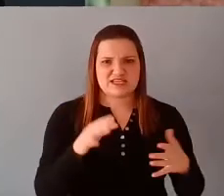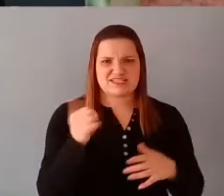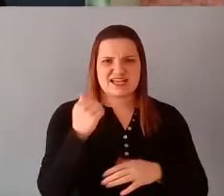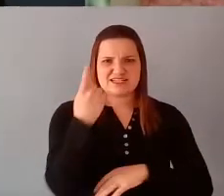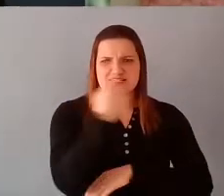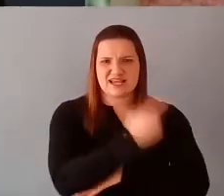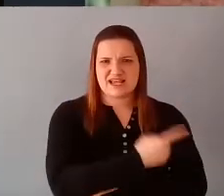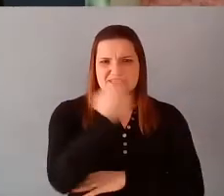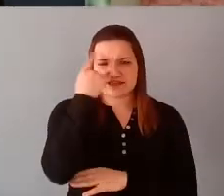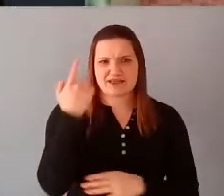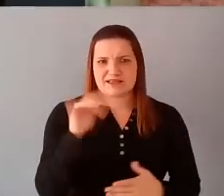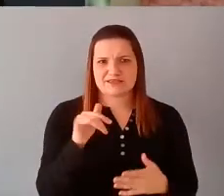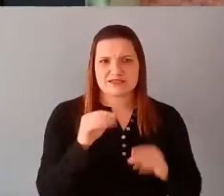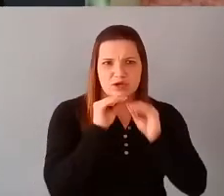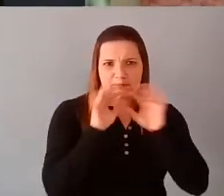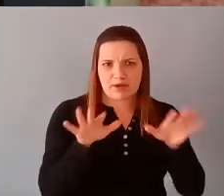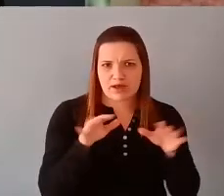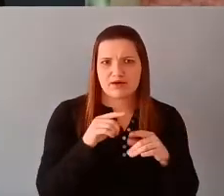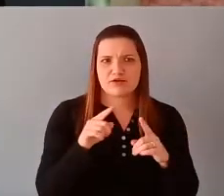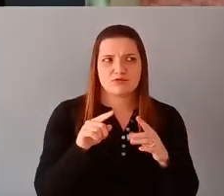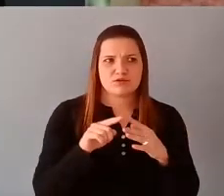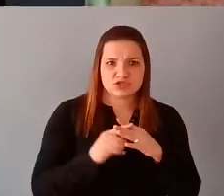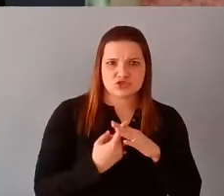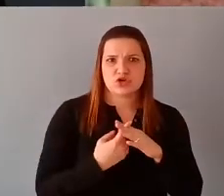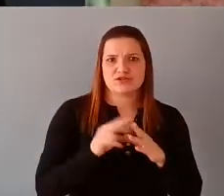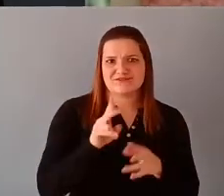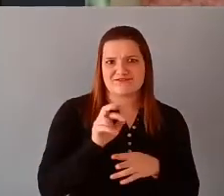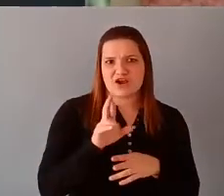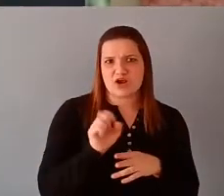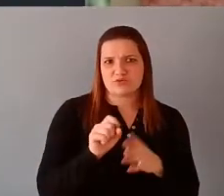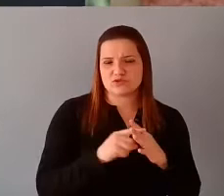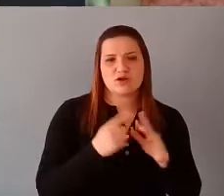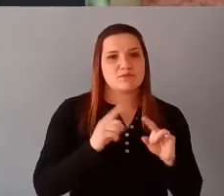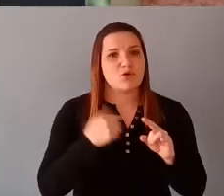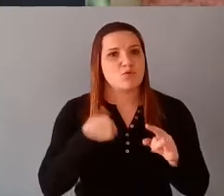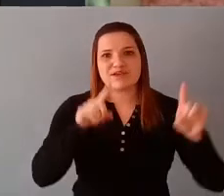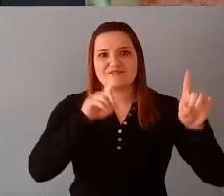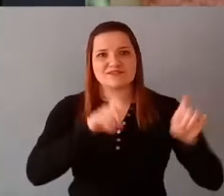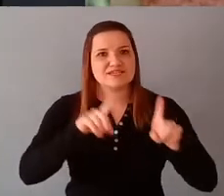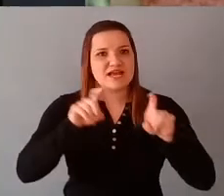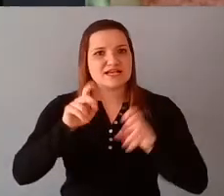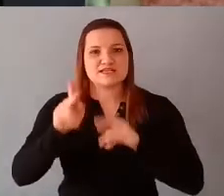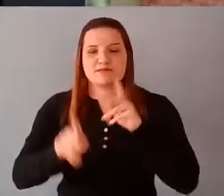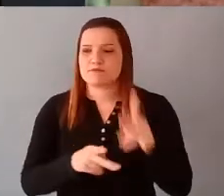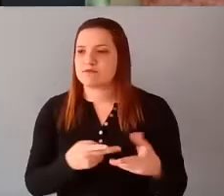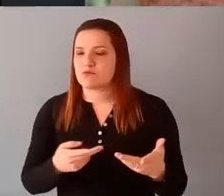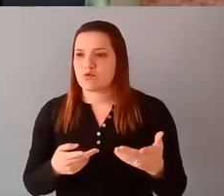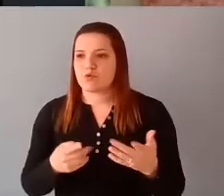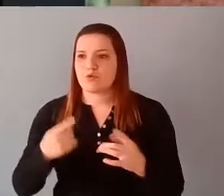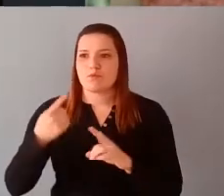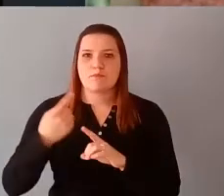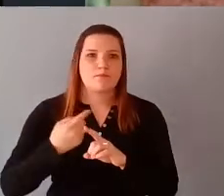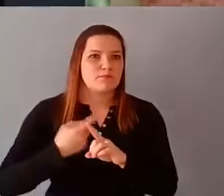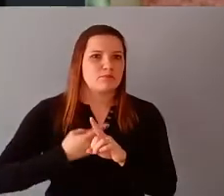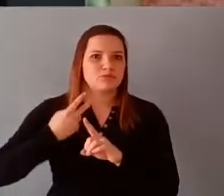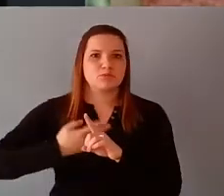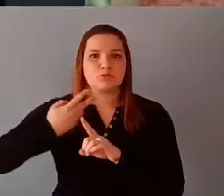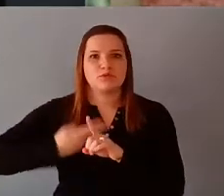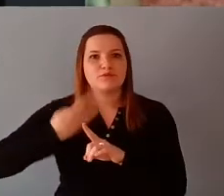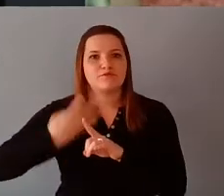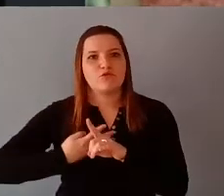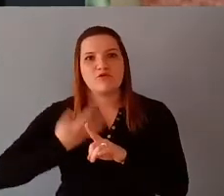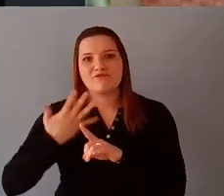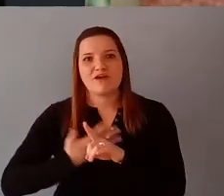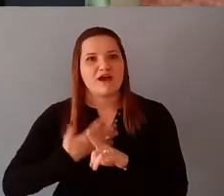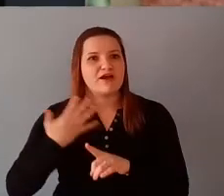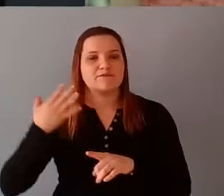days from the onset of the virus. But we've tested people months and months after they first